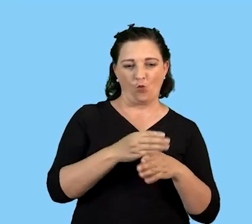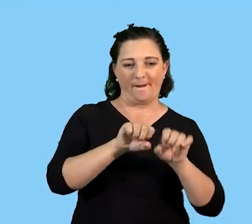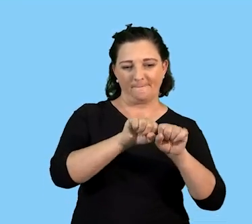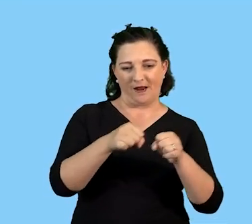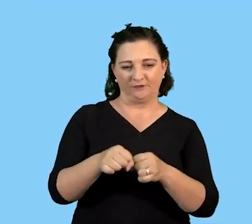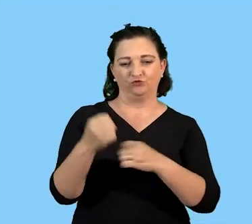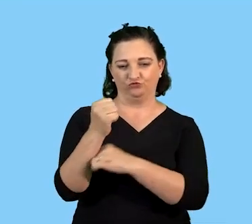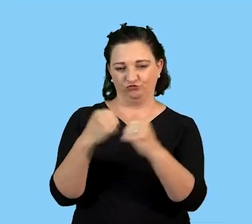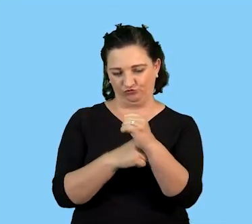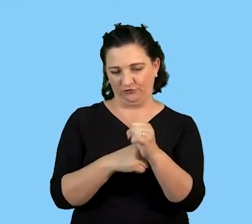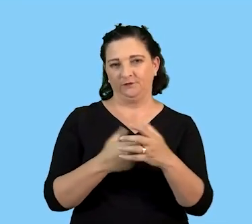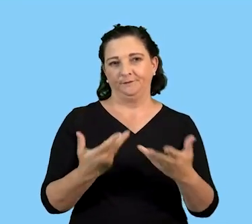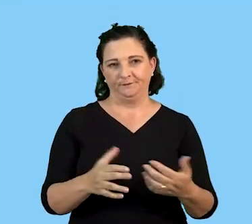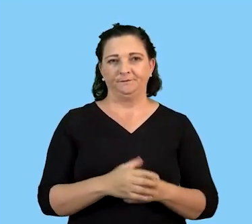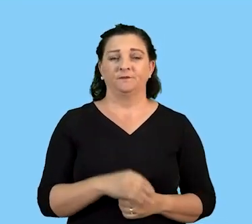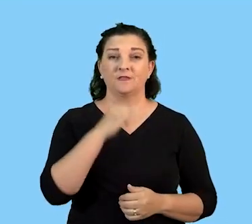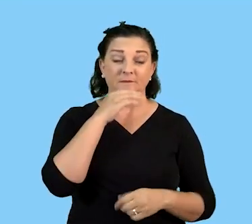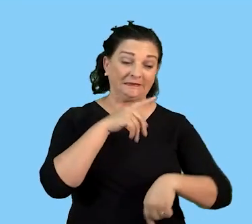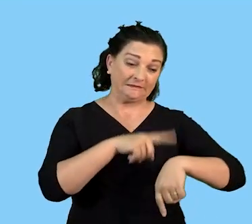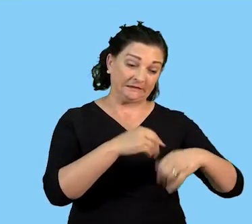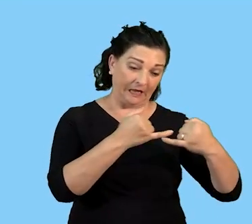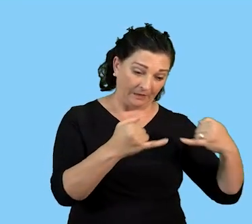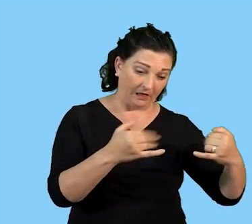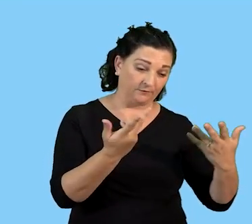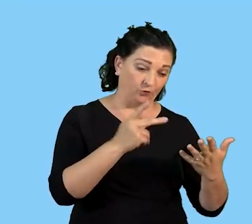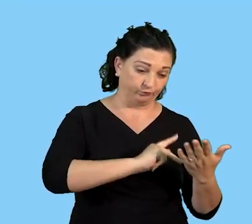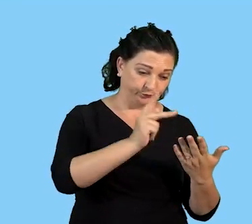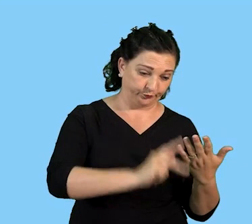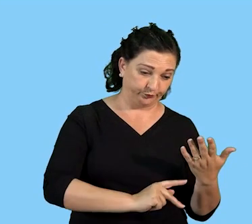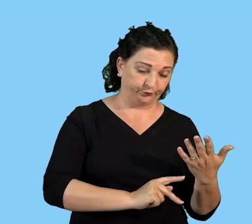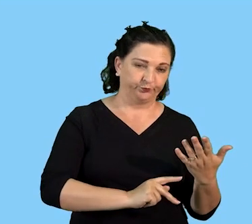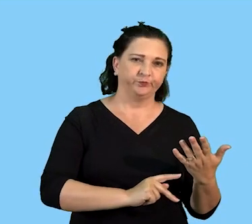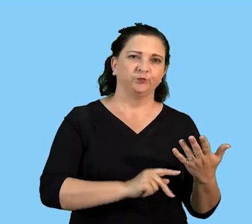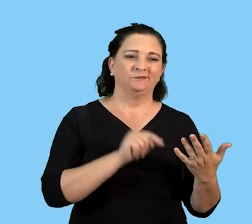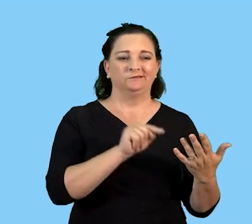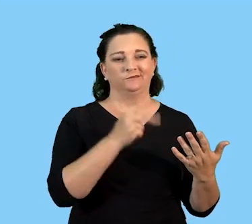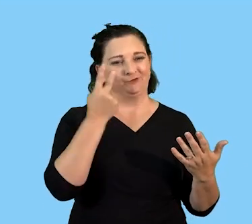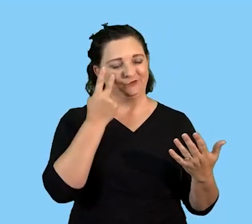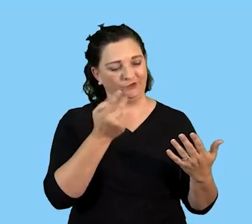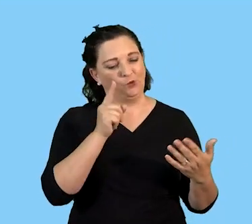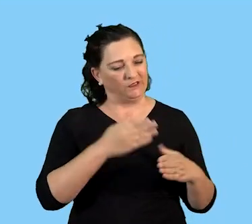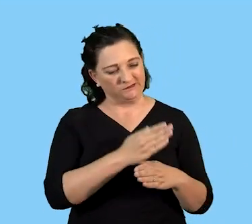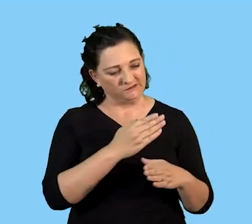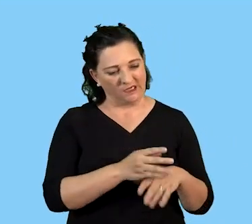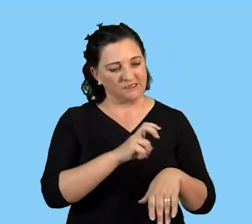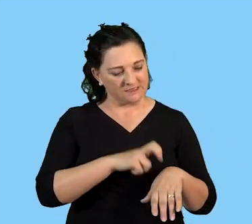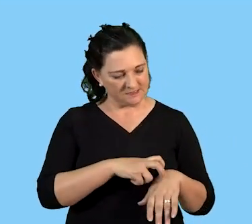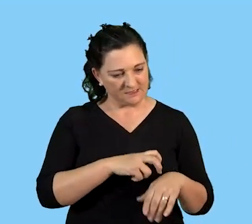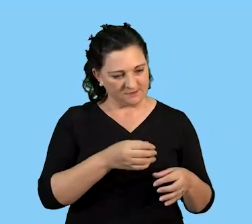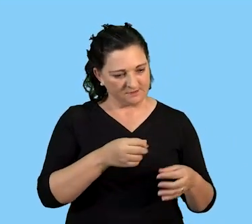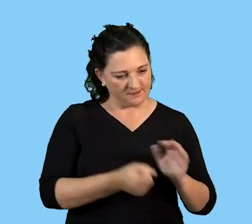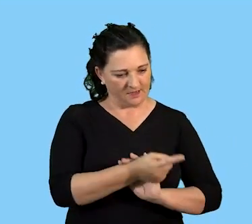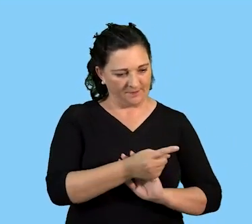schedule the timelines for a project in order to decide what tasks need to happen,